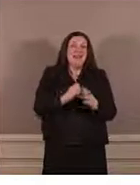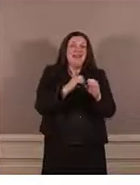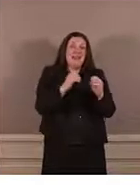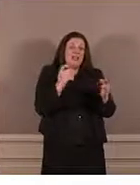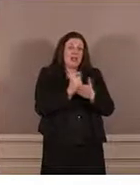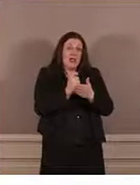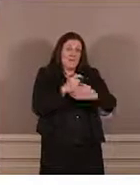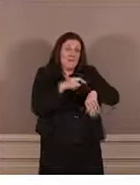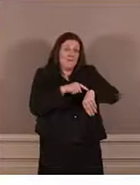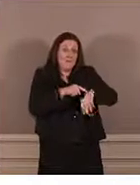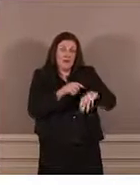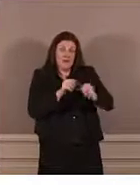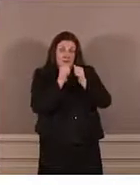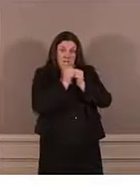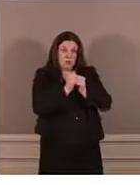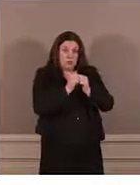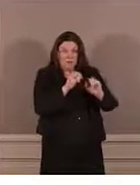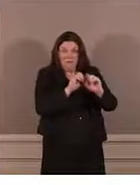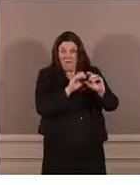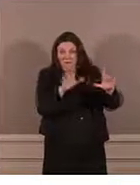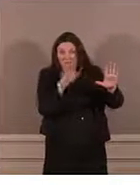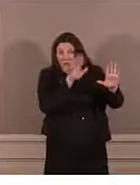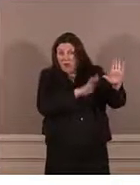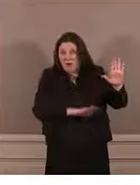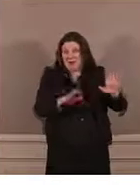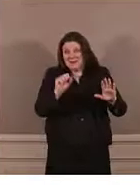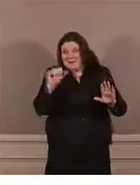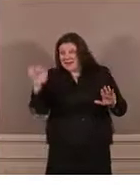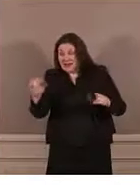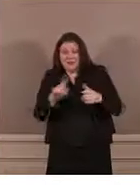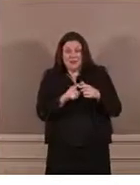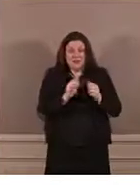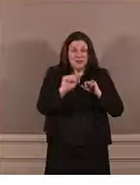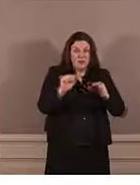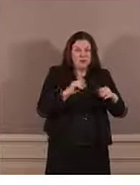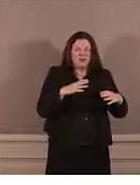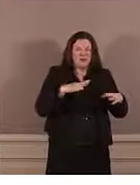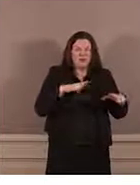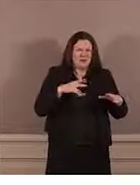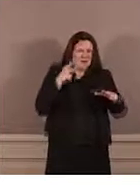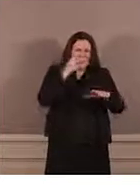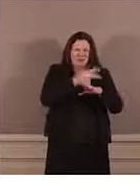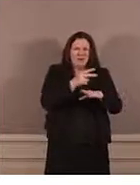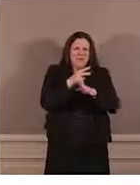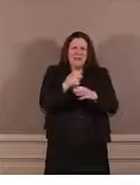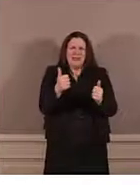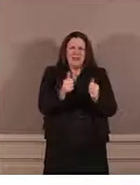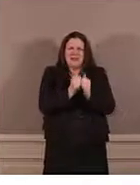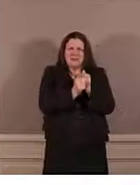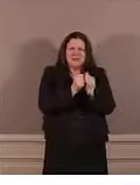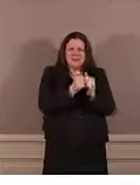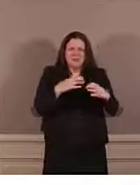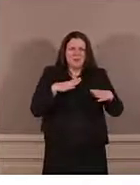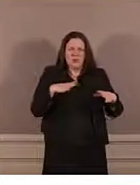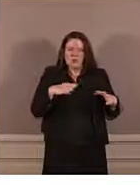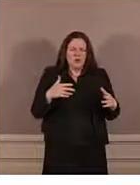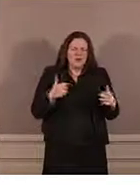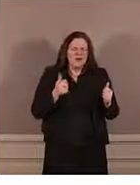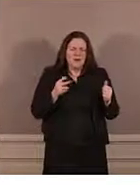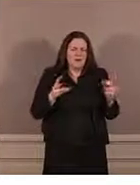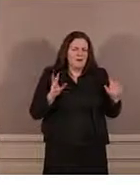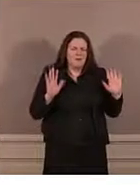at a time convenient for all participants, staff and service users. We didn't really want to disrupt anybody's activities in any shape or